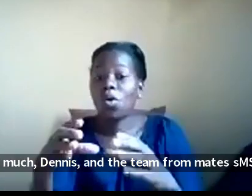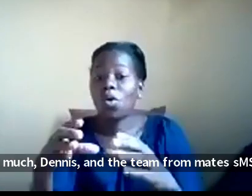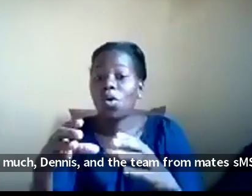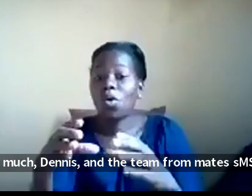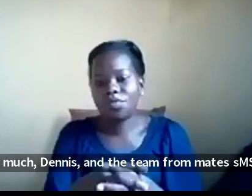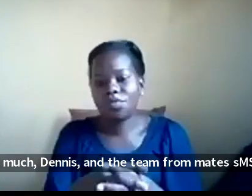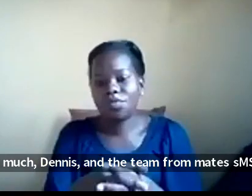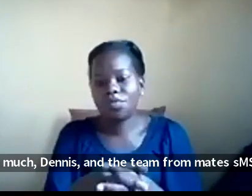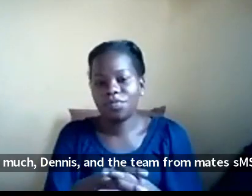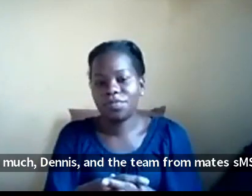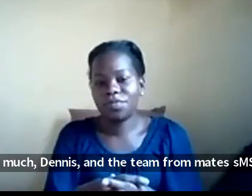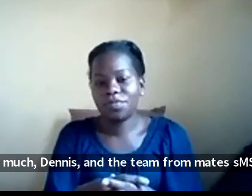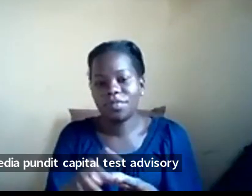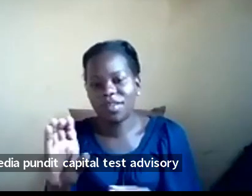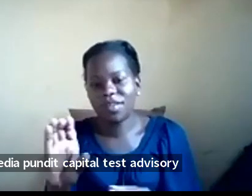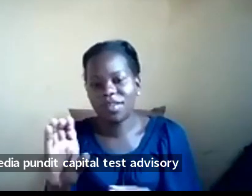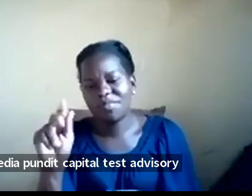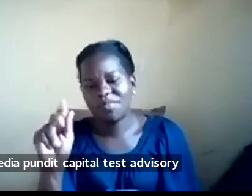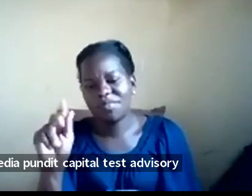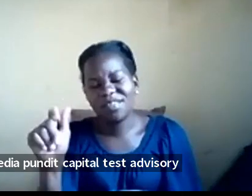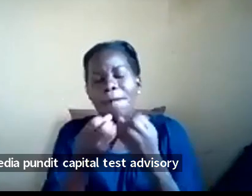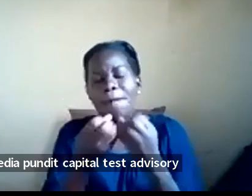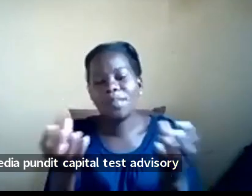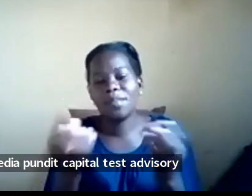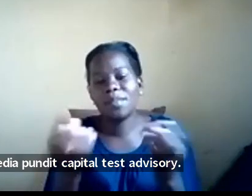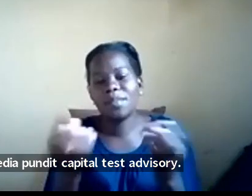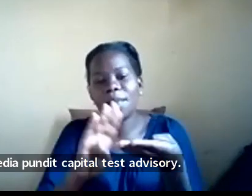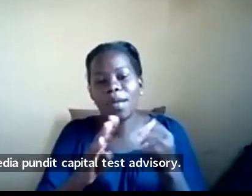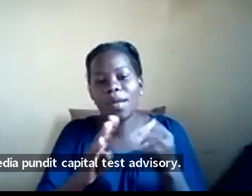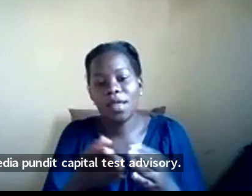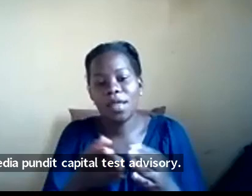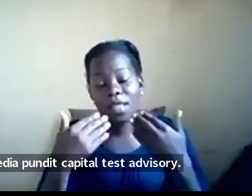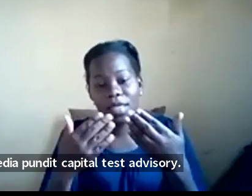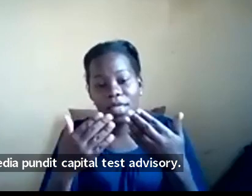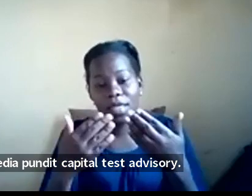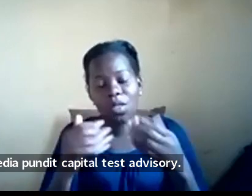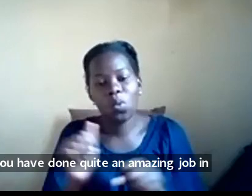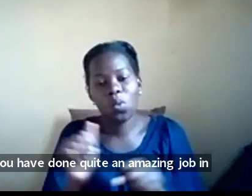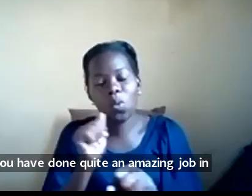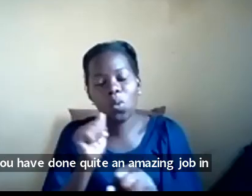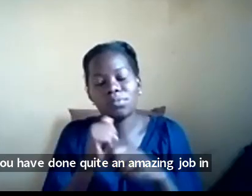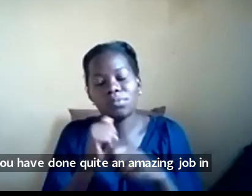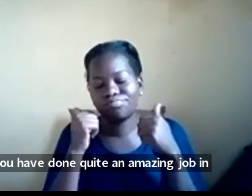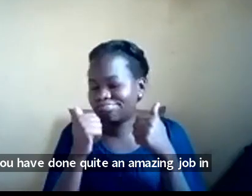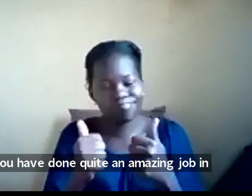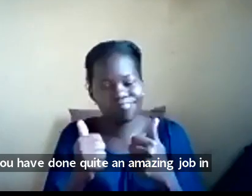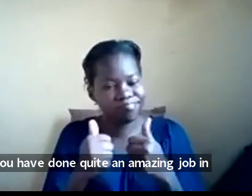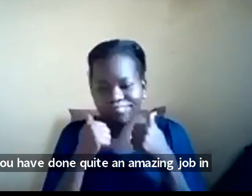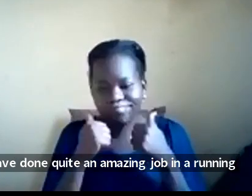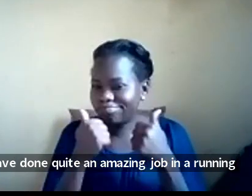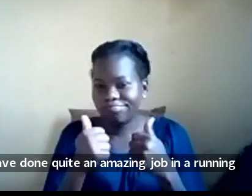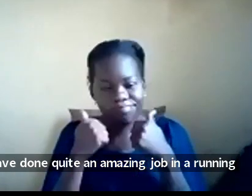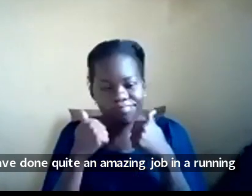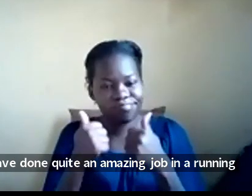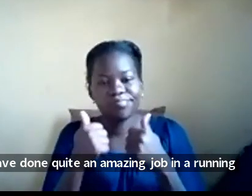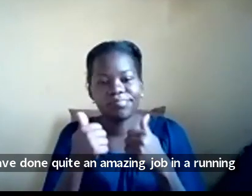Advisory. All of you have done quite an amazing job in running these thematic sessions. I have learned so